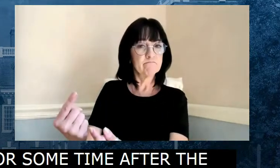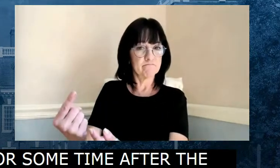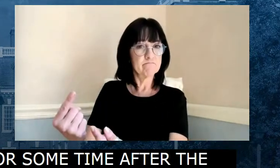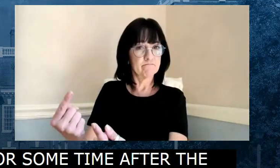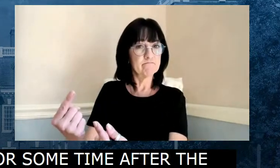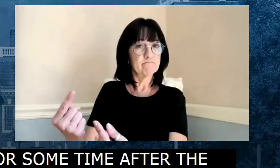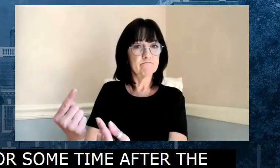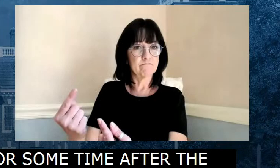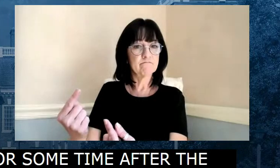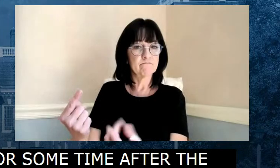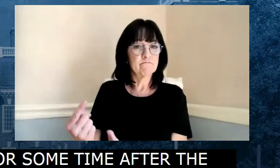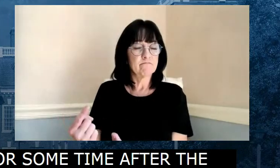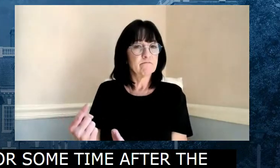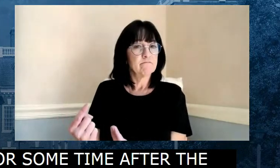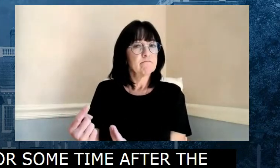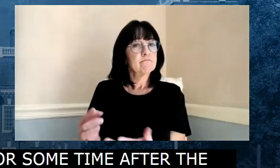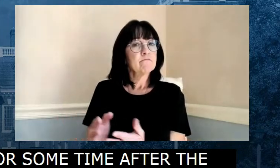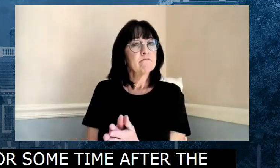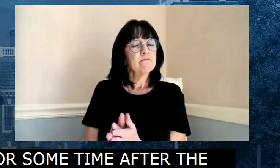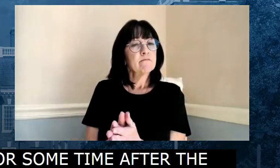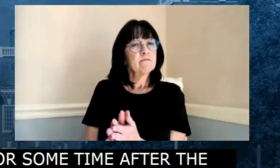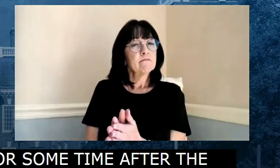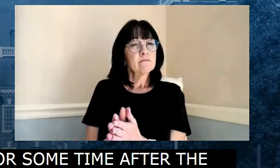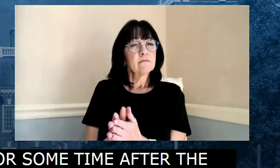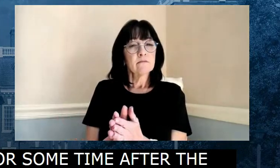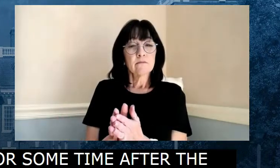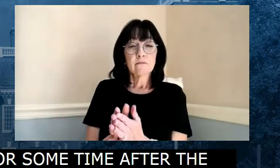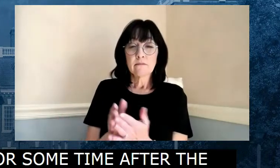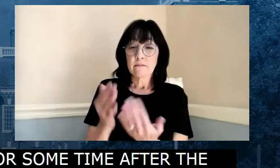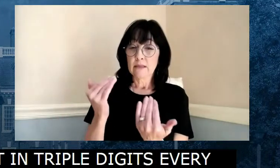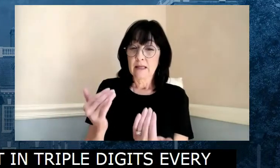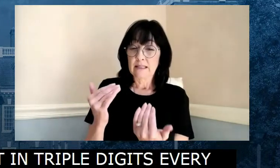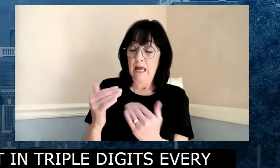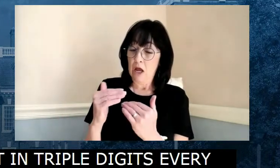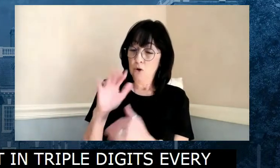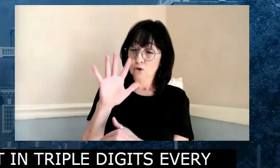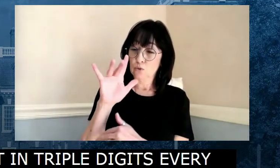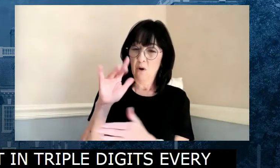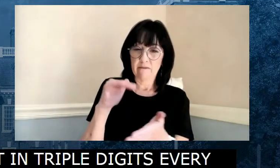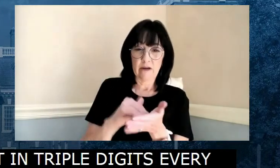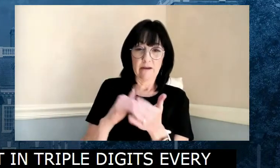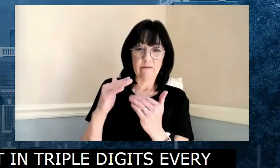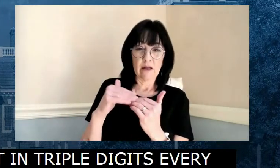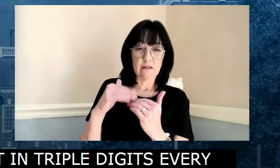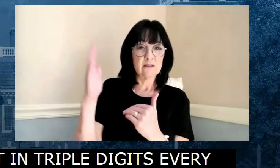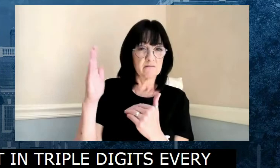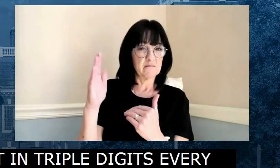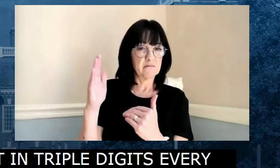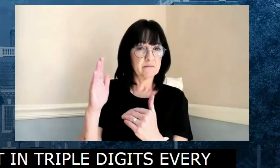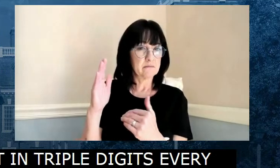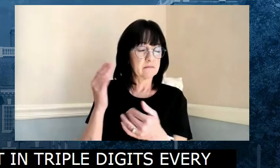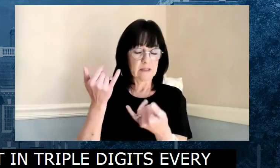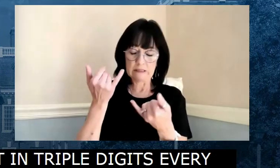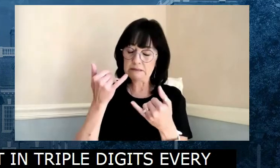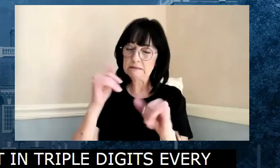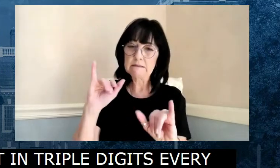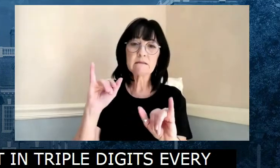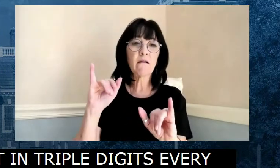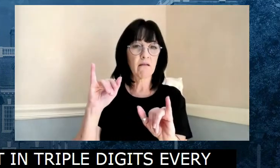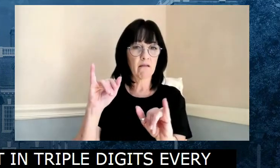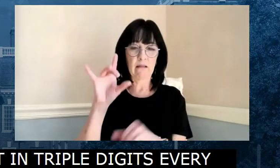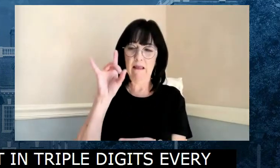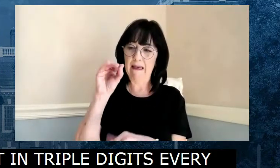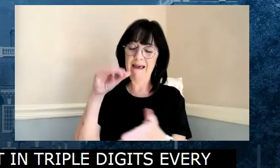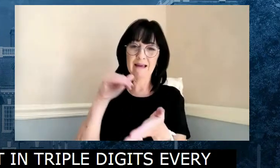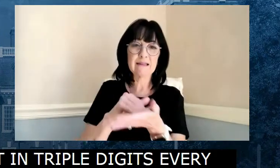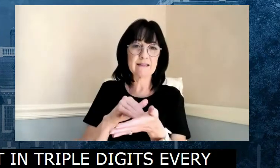every few days, but just above 25,000. So still going to meet the 80,000 goal number that public